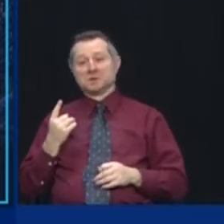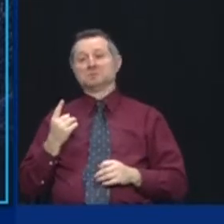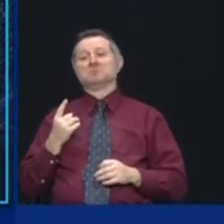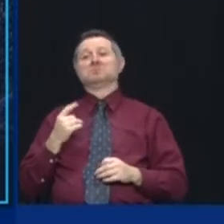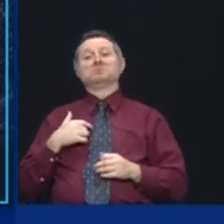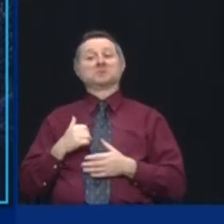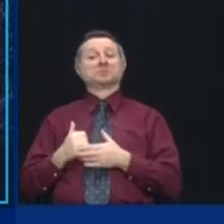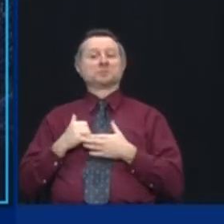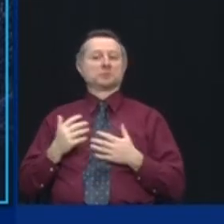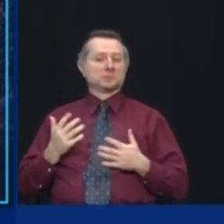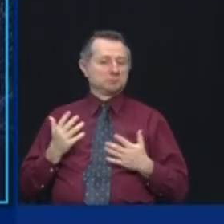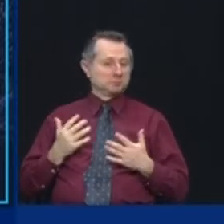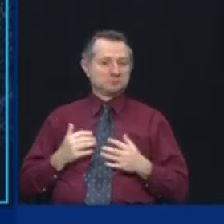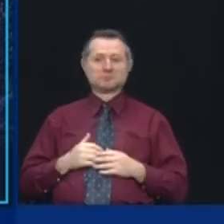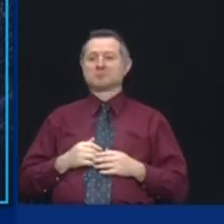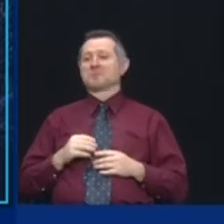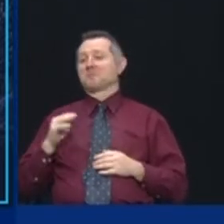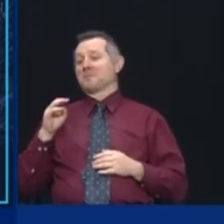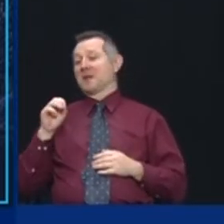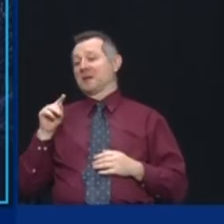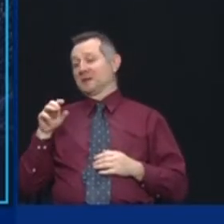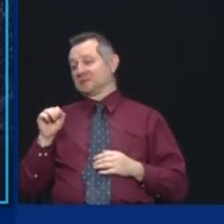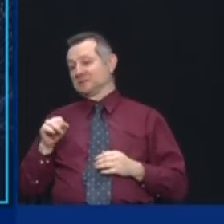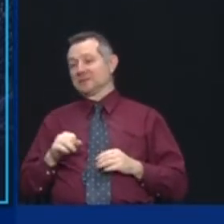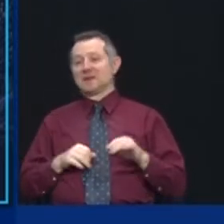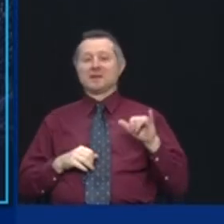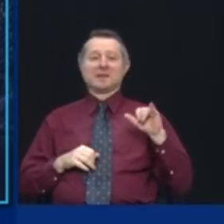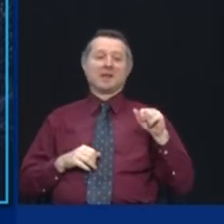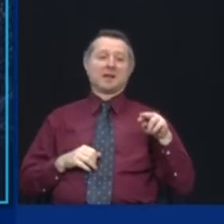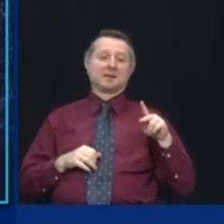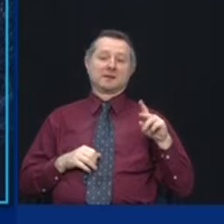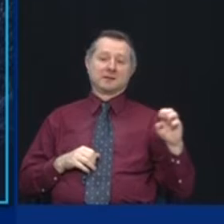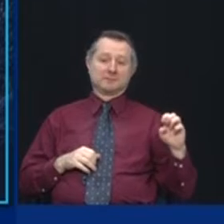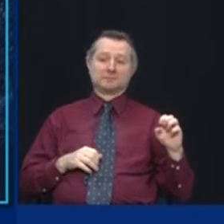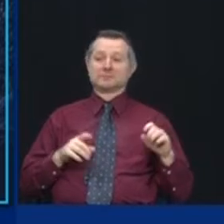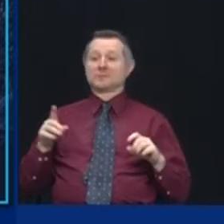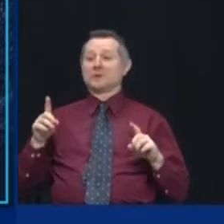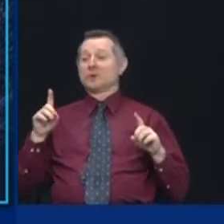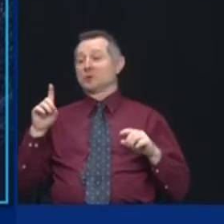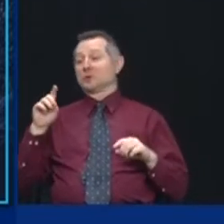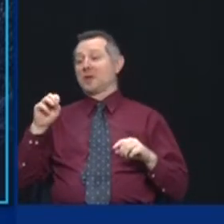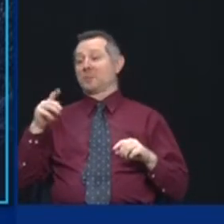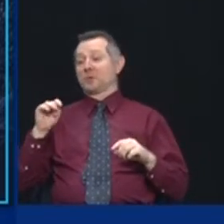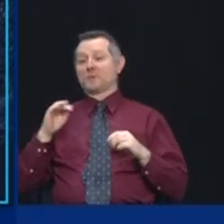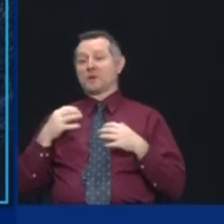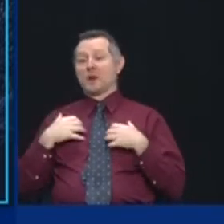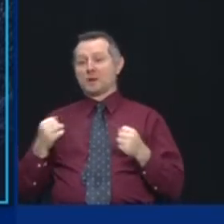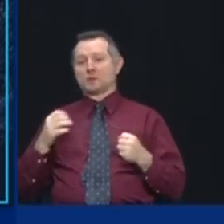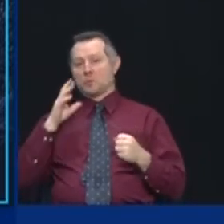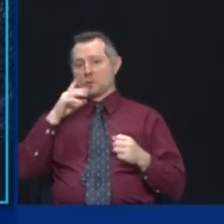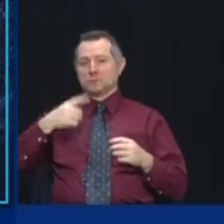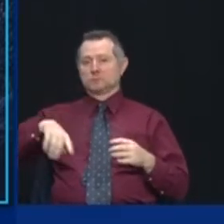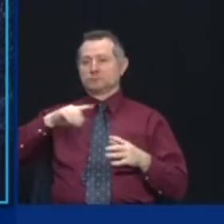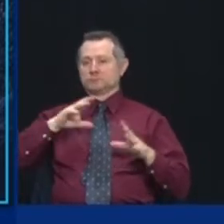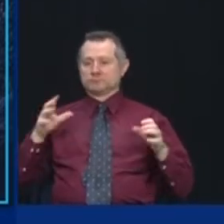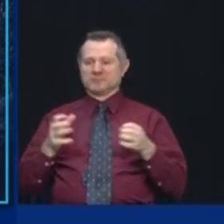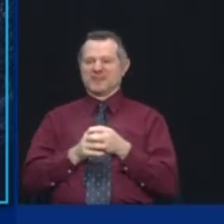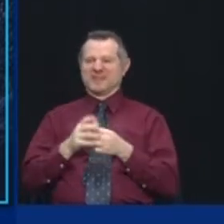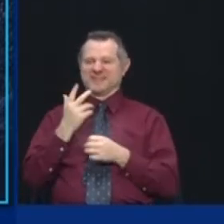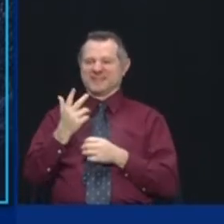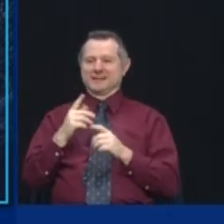Mets, Yankees, and the New York State Department of Health are going to team up. You didn't know that Dr. Zucker was a ball